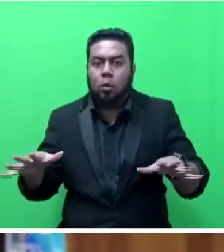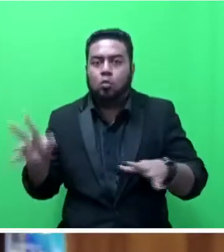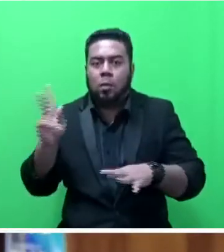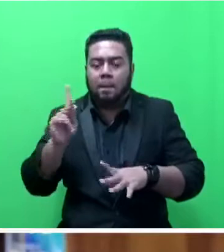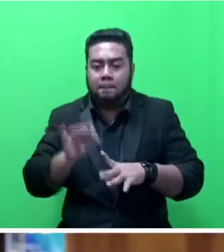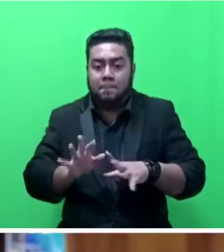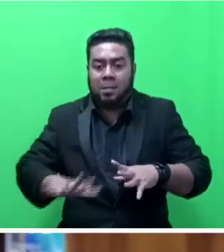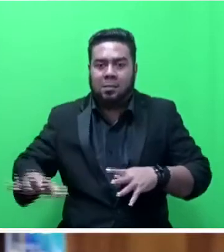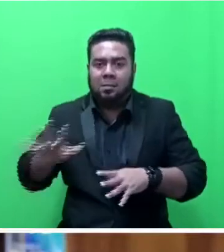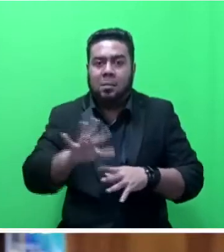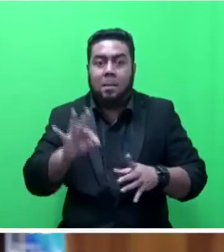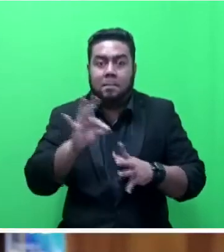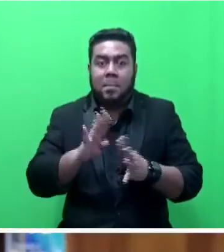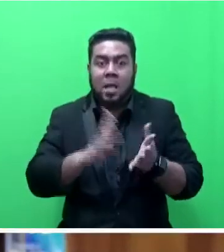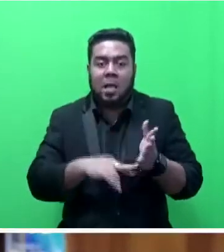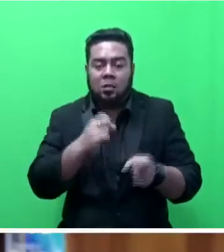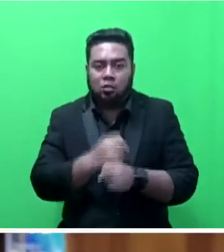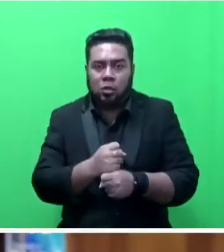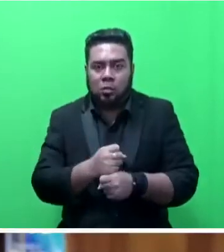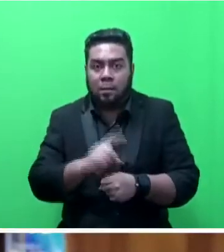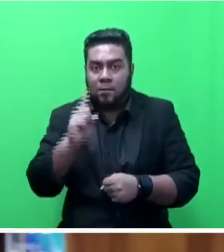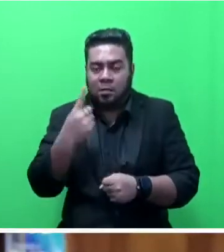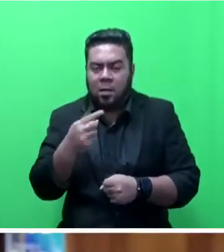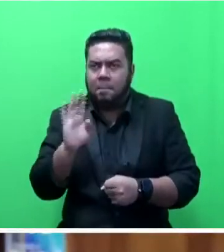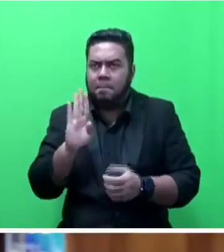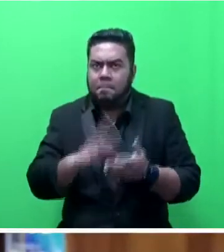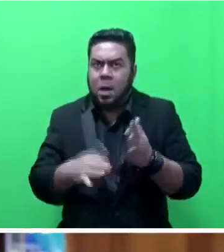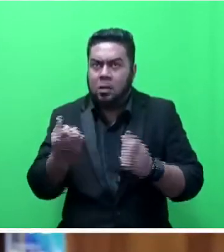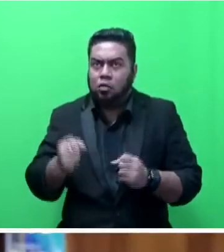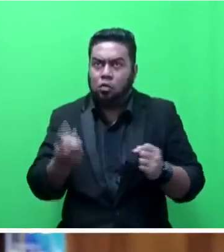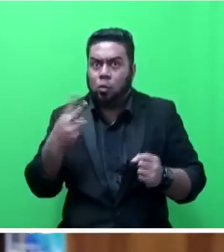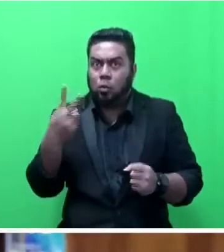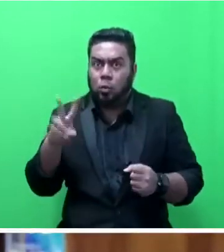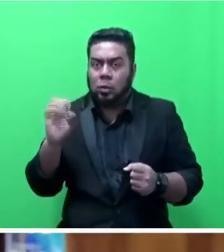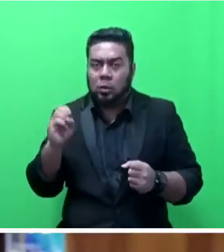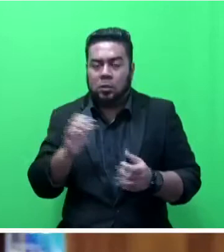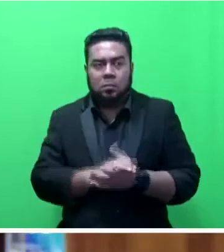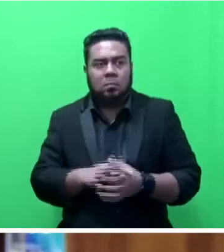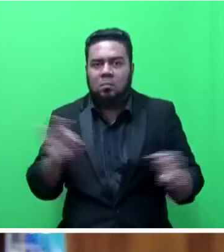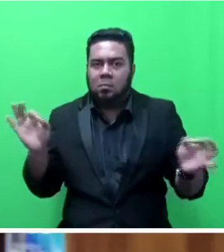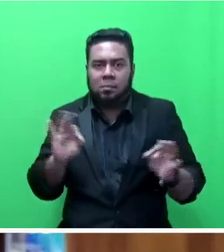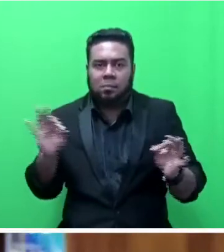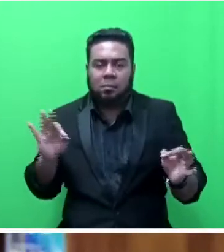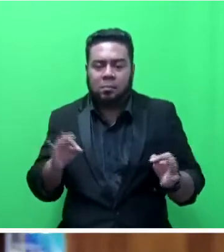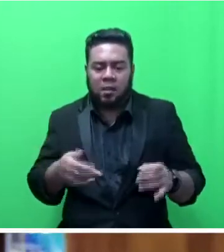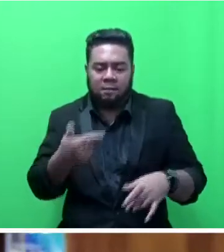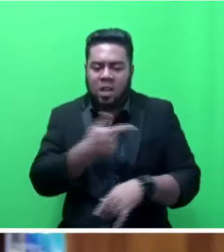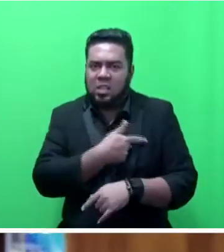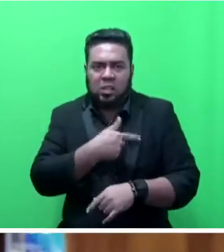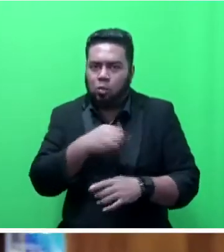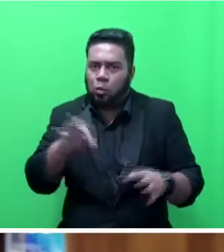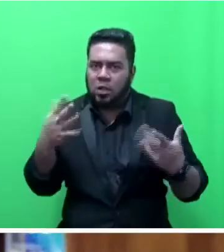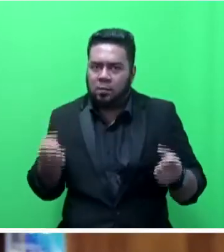where PNG reported its first outbreak in March 2020. There is no known treatment and vaccination for this